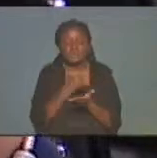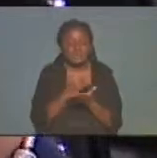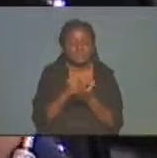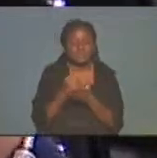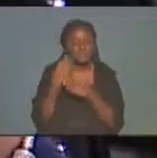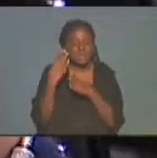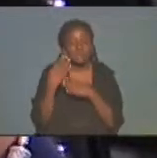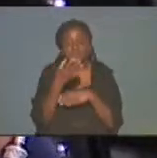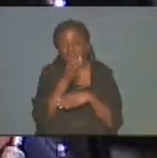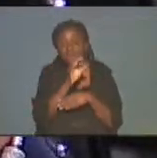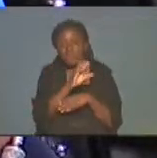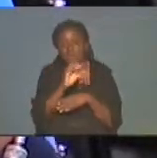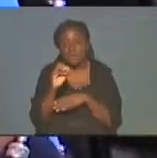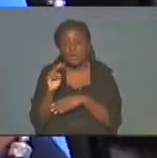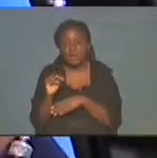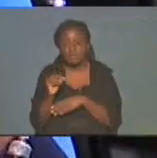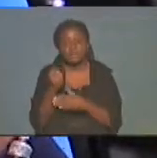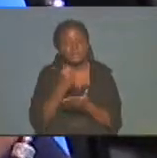scholarshipsbahamas.com.